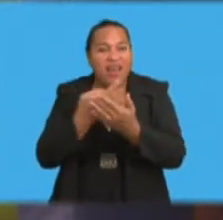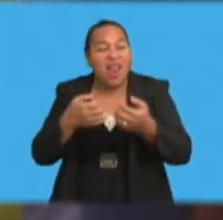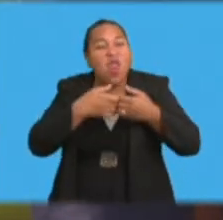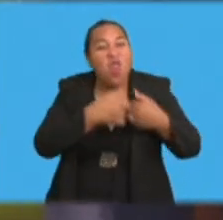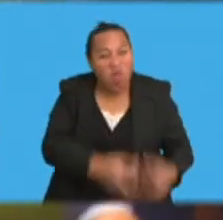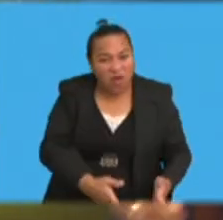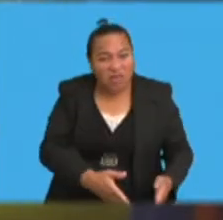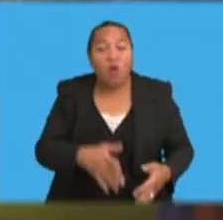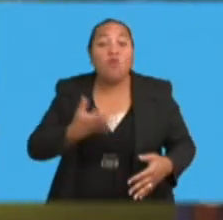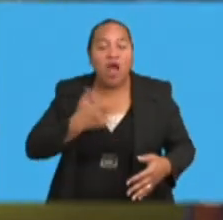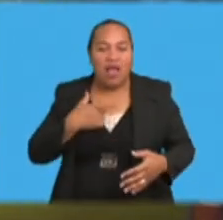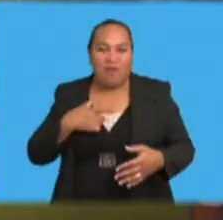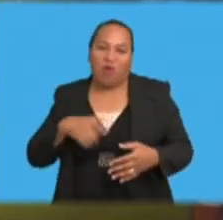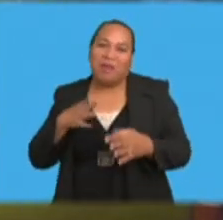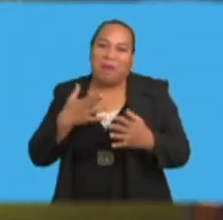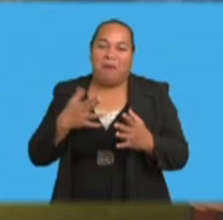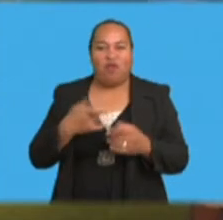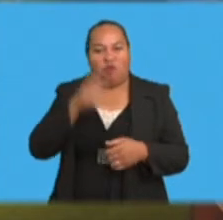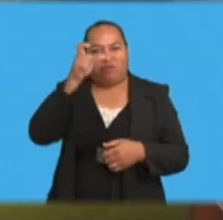in reputational.